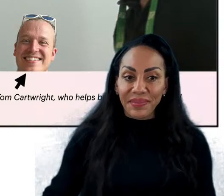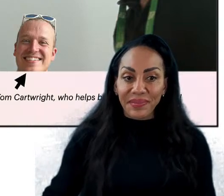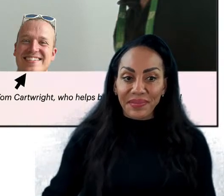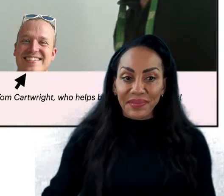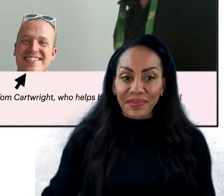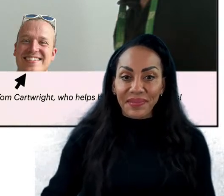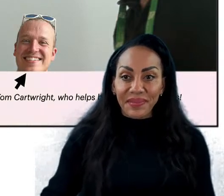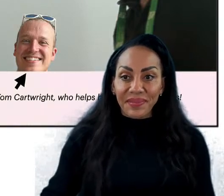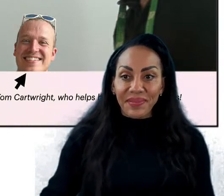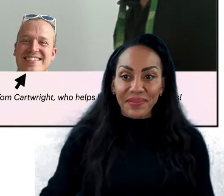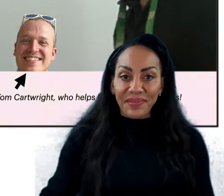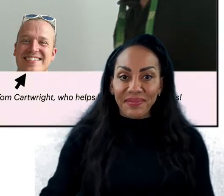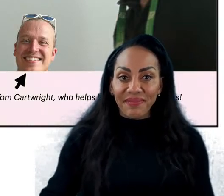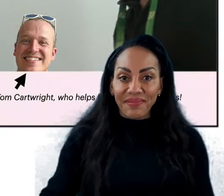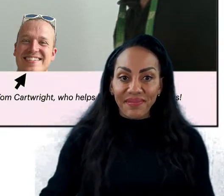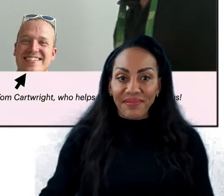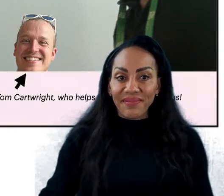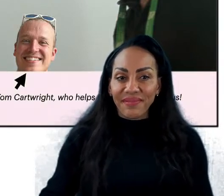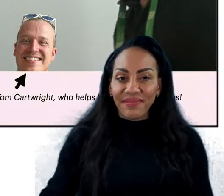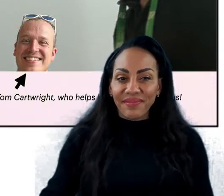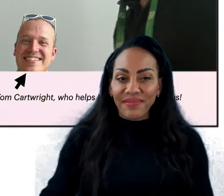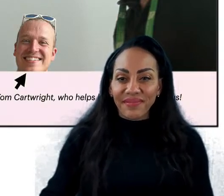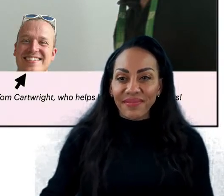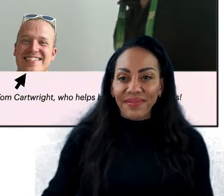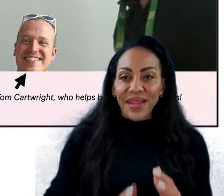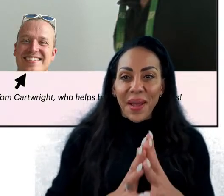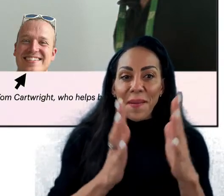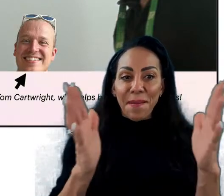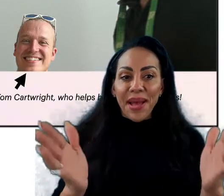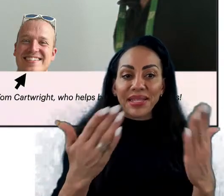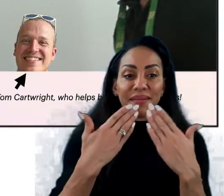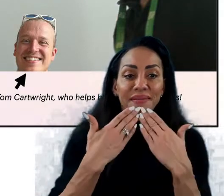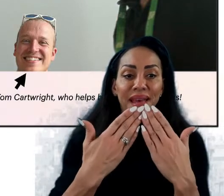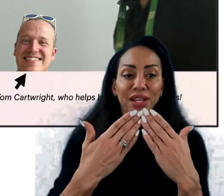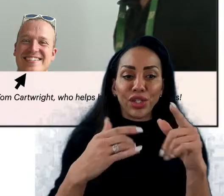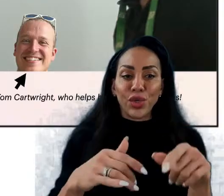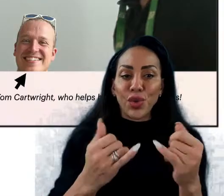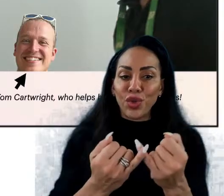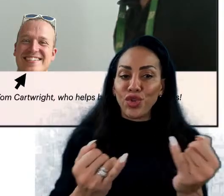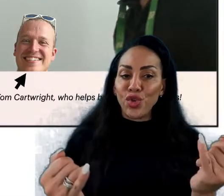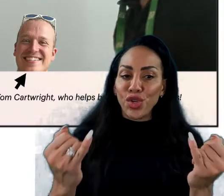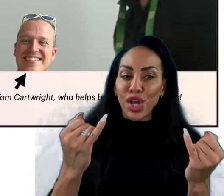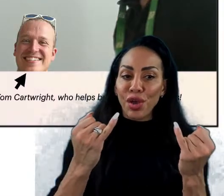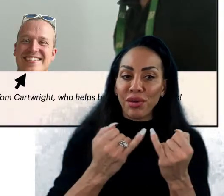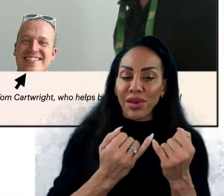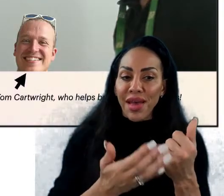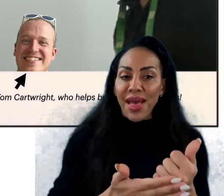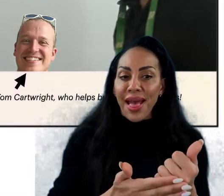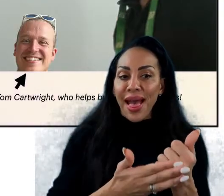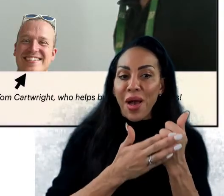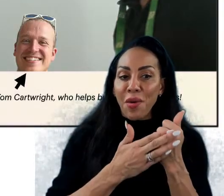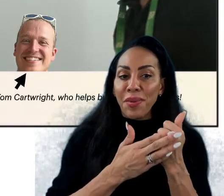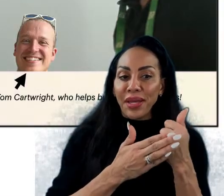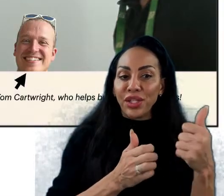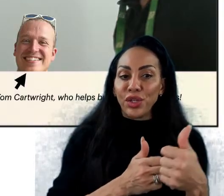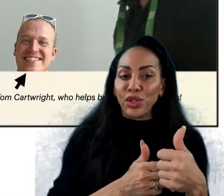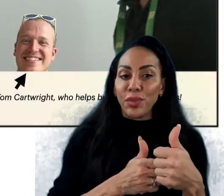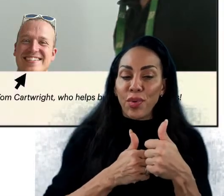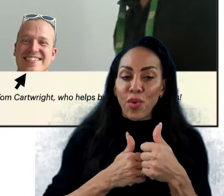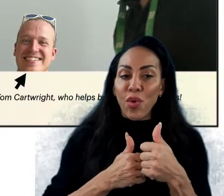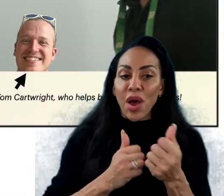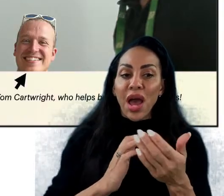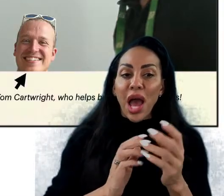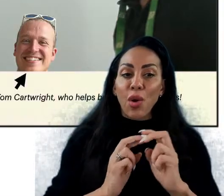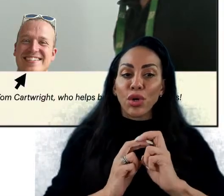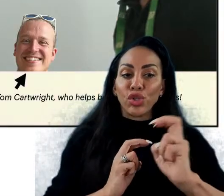I just wanted to say a massive thanks to the studio for helping to support the trip to Asia as well, and also for hosting